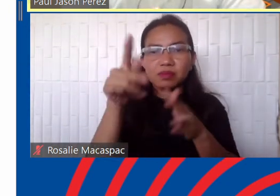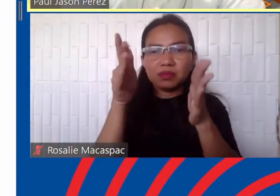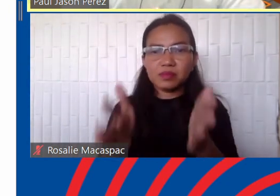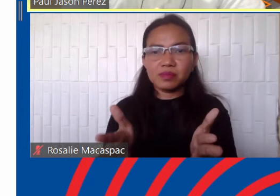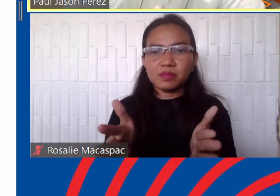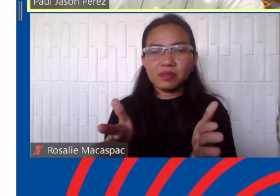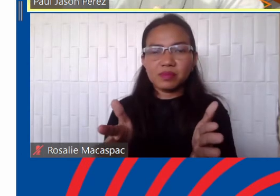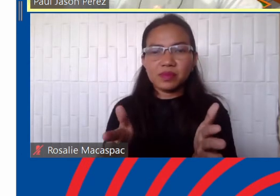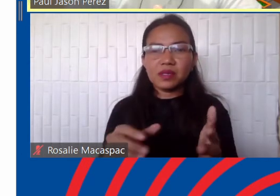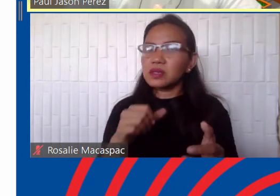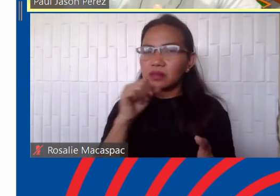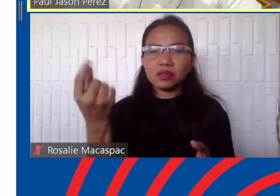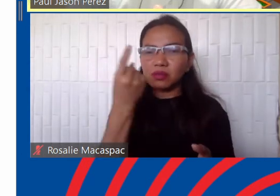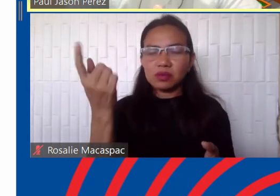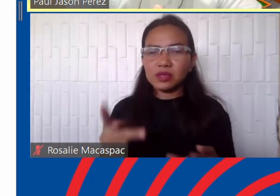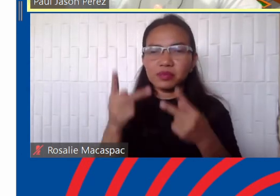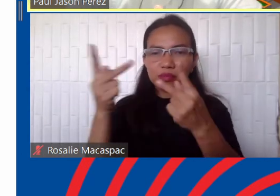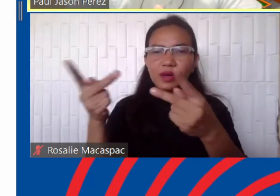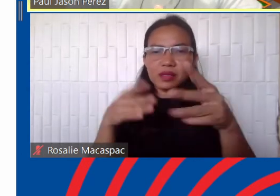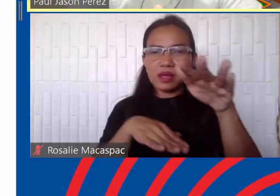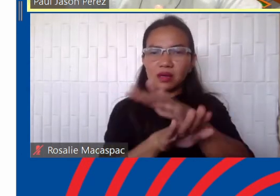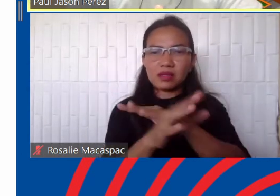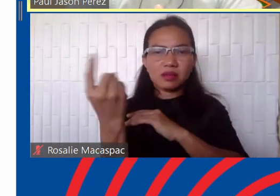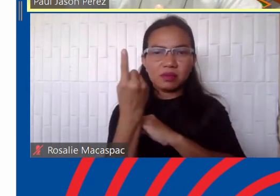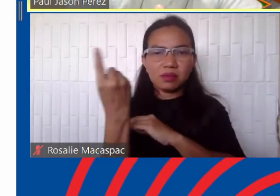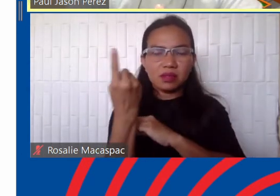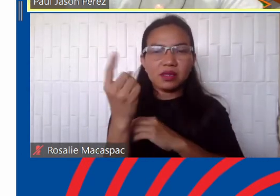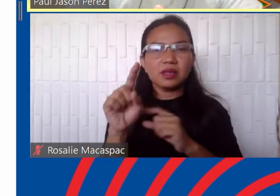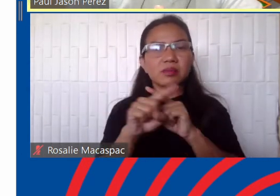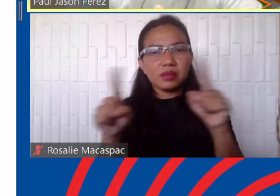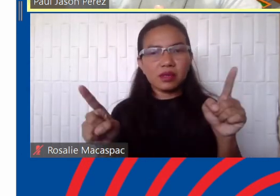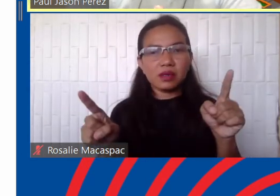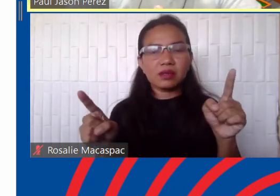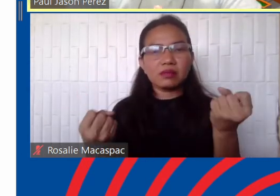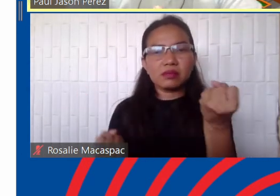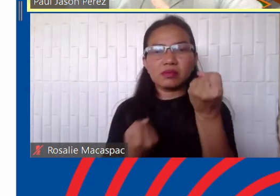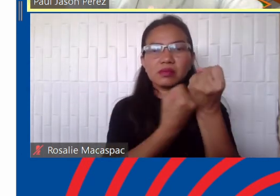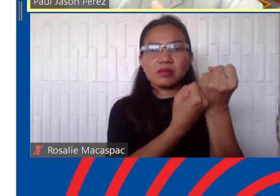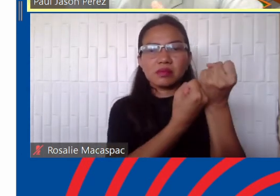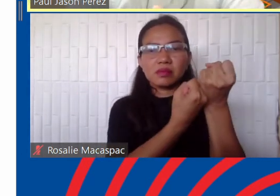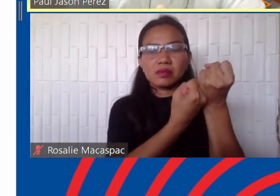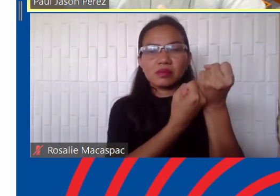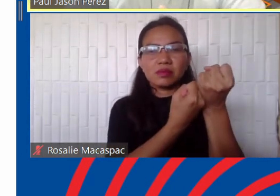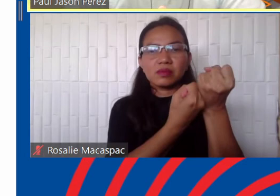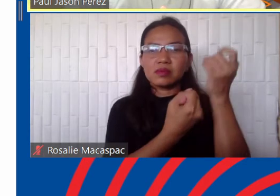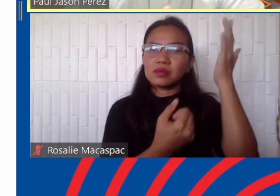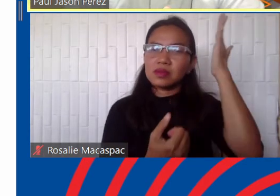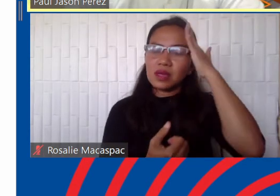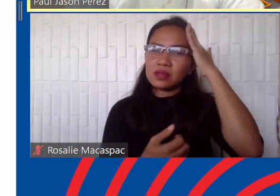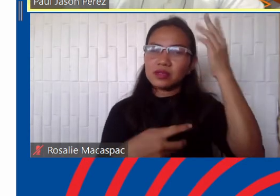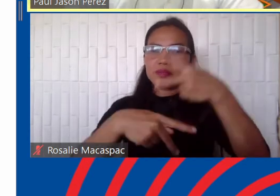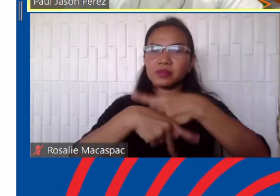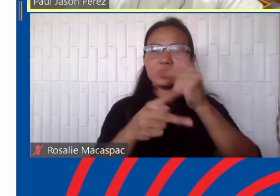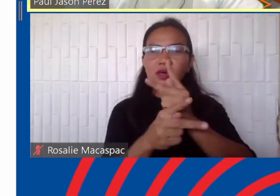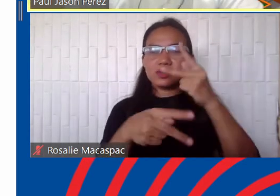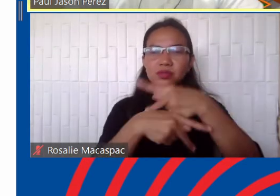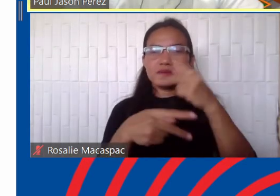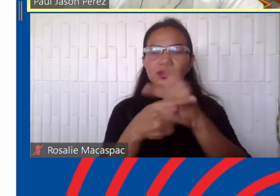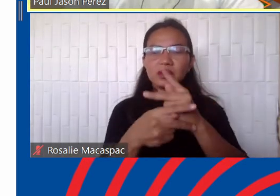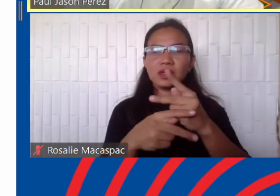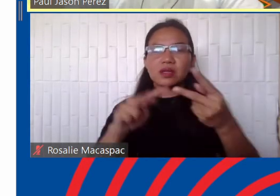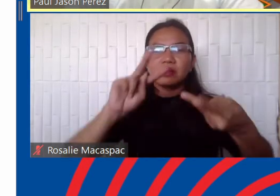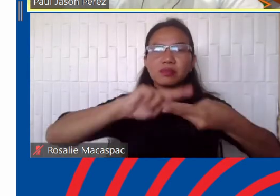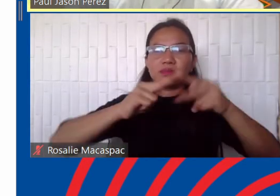just provide access to information, but we also support knowledge production. We are partners